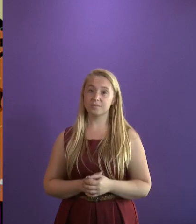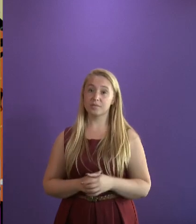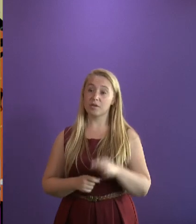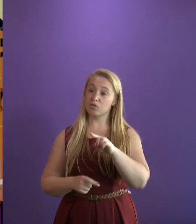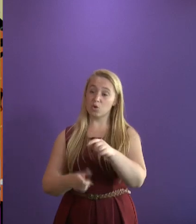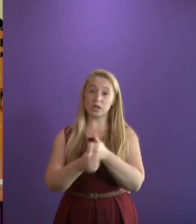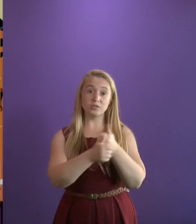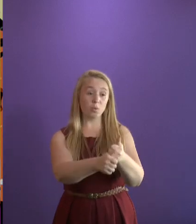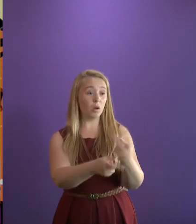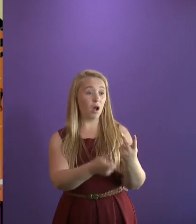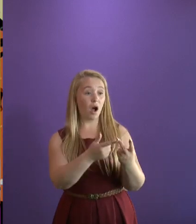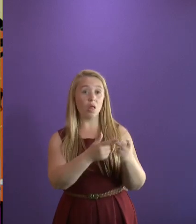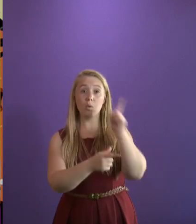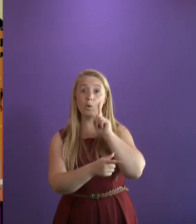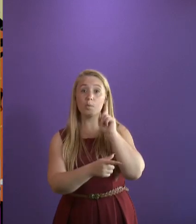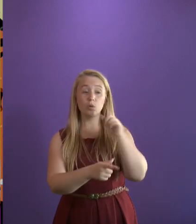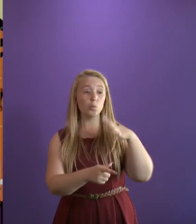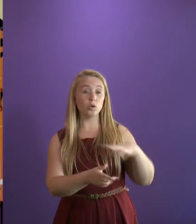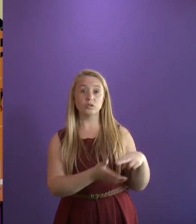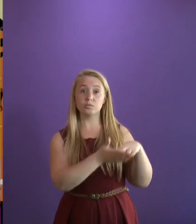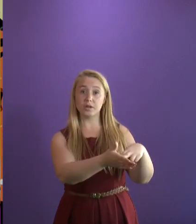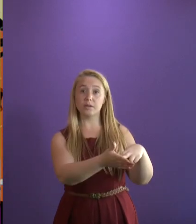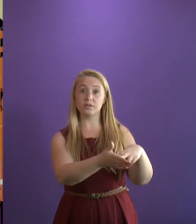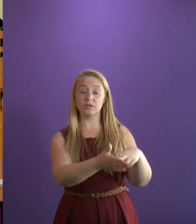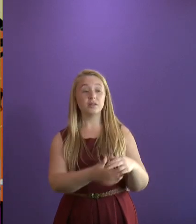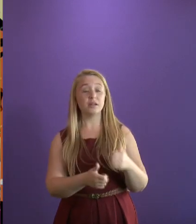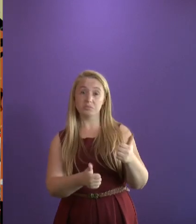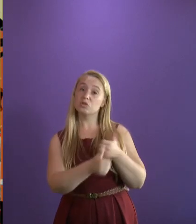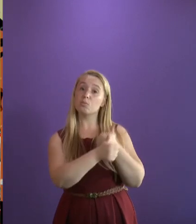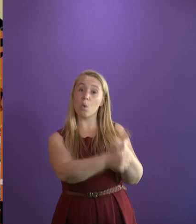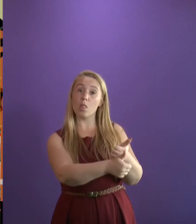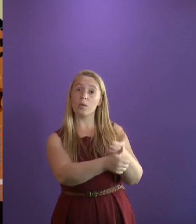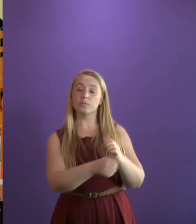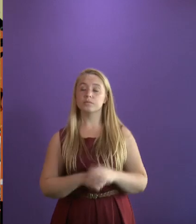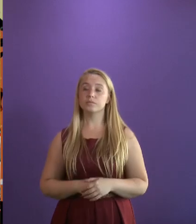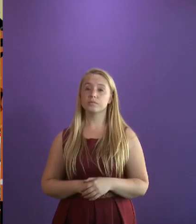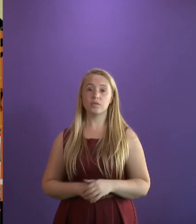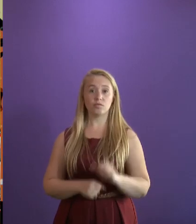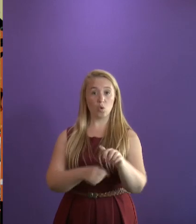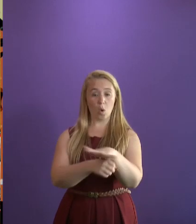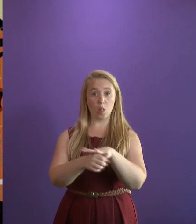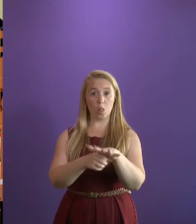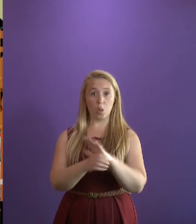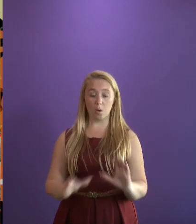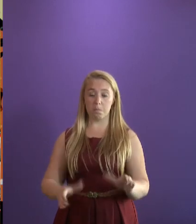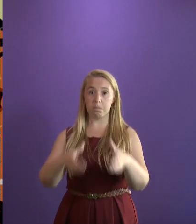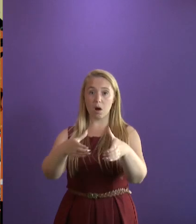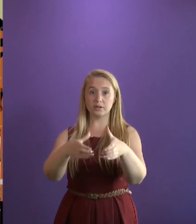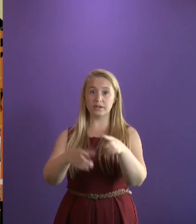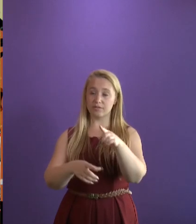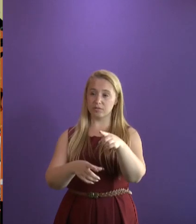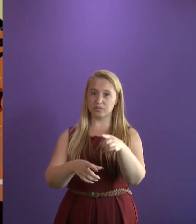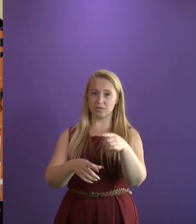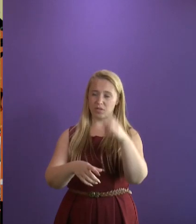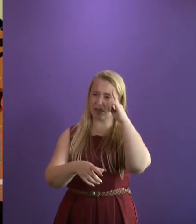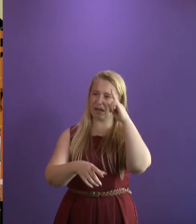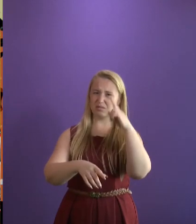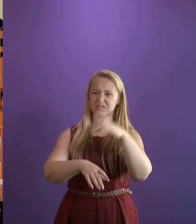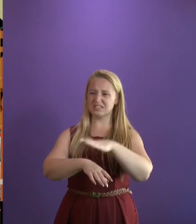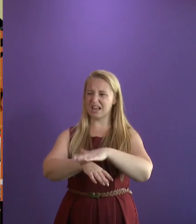another woman to stand, be that shoulder. If you can fix things in your local party so meetings are held at times women